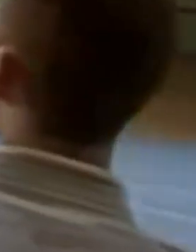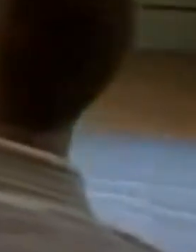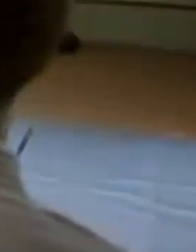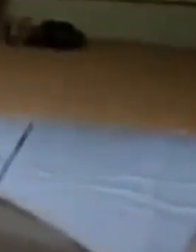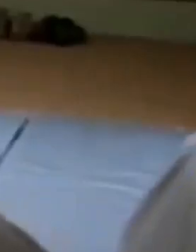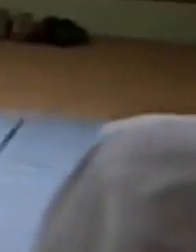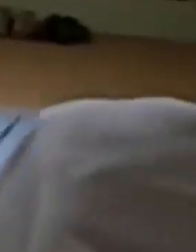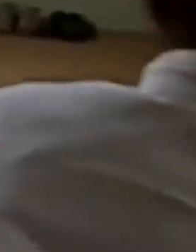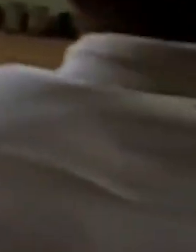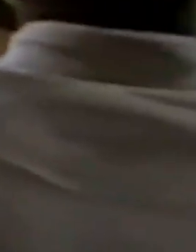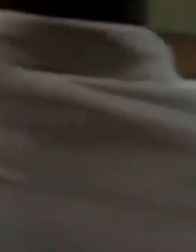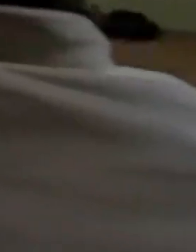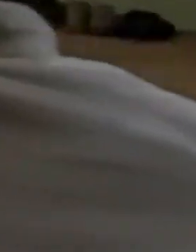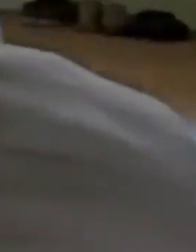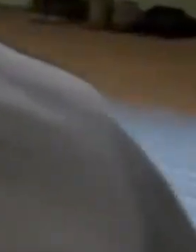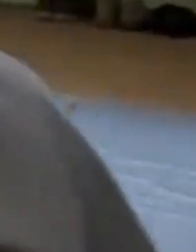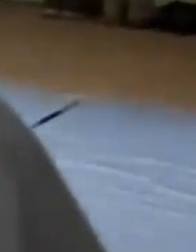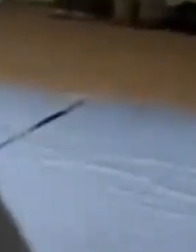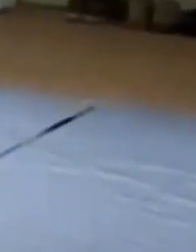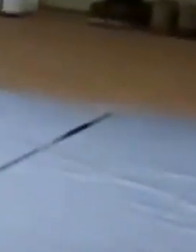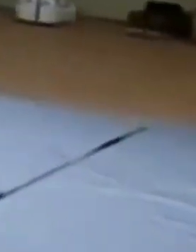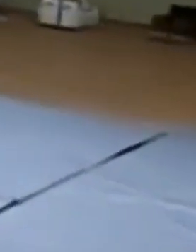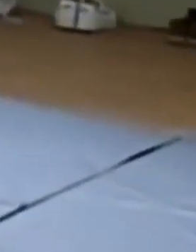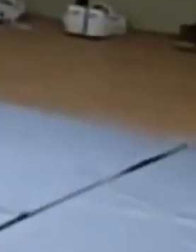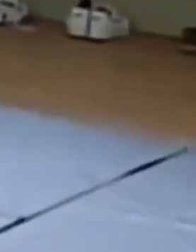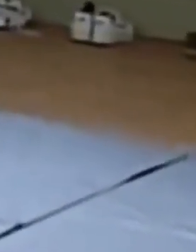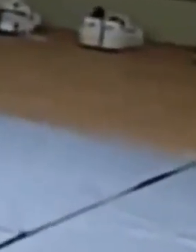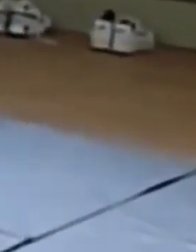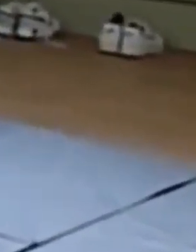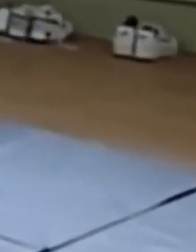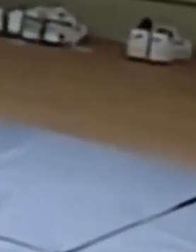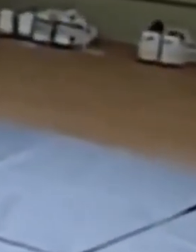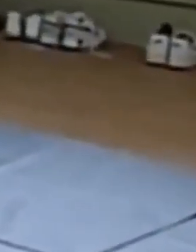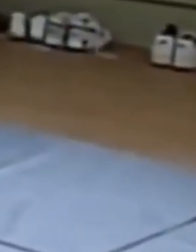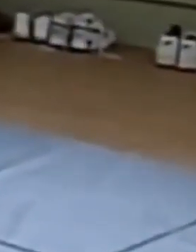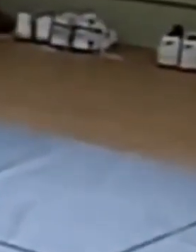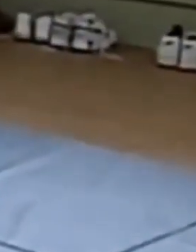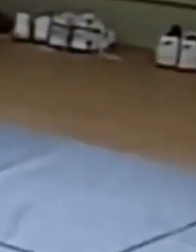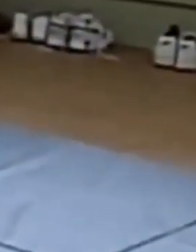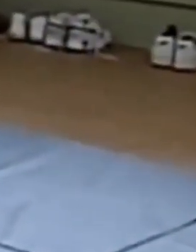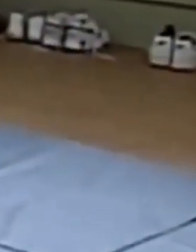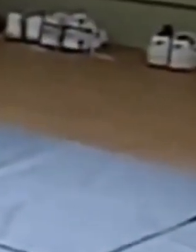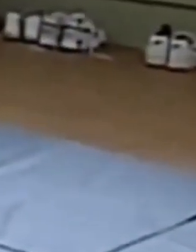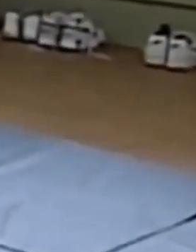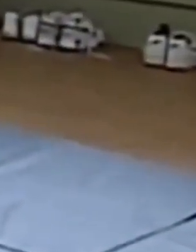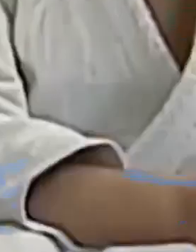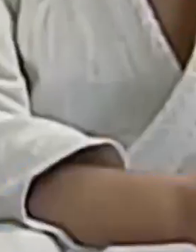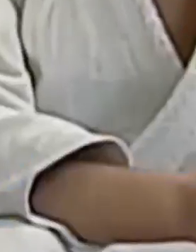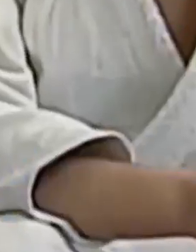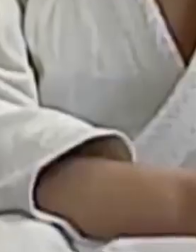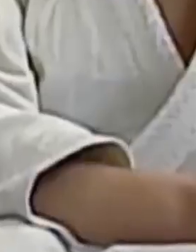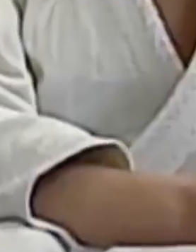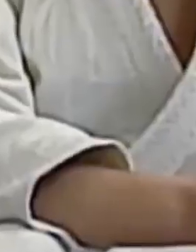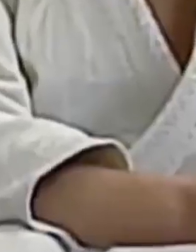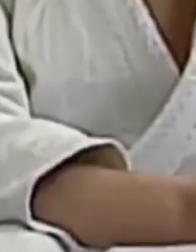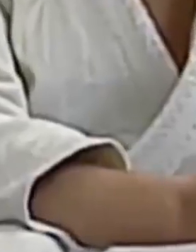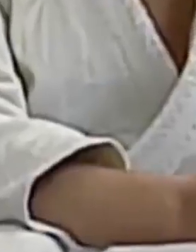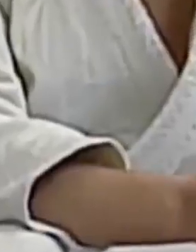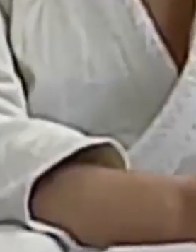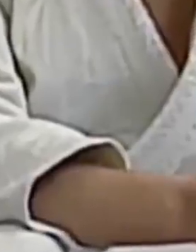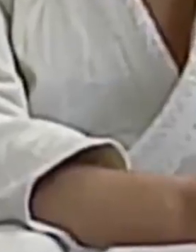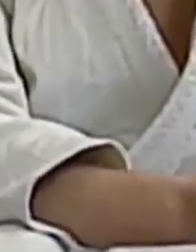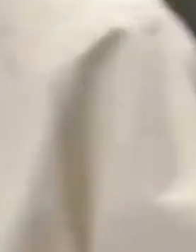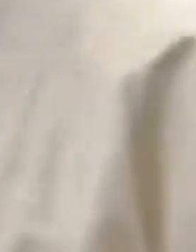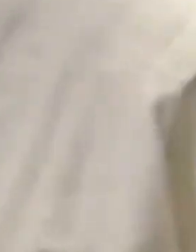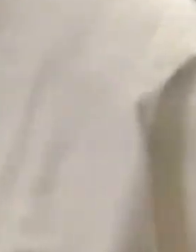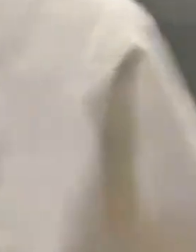Before we start learning any throws, etc., first thing about judo is you just got to make sure that you can fall okay. So I'll just check all your break falls